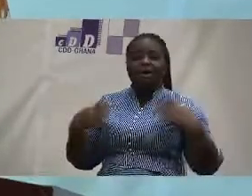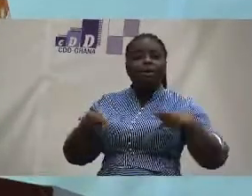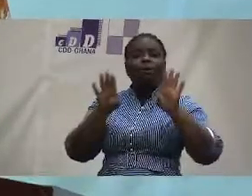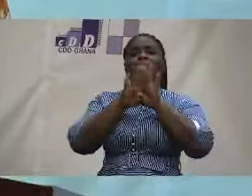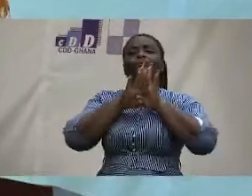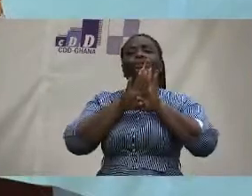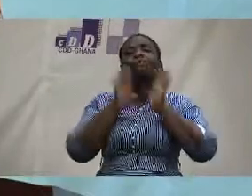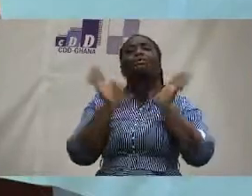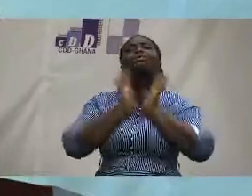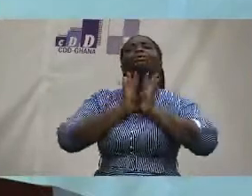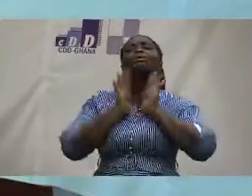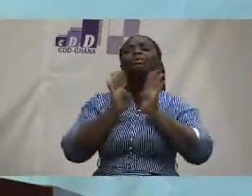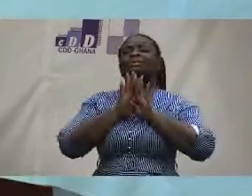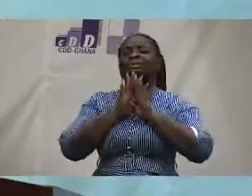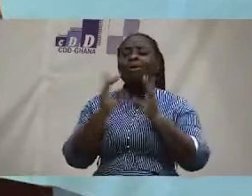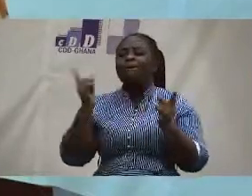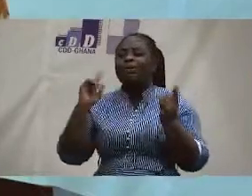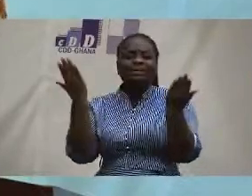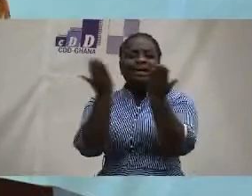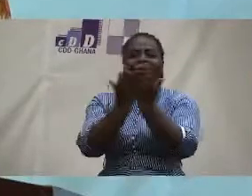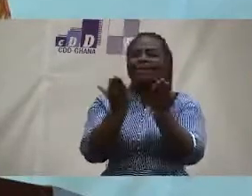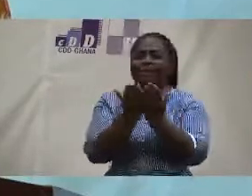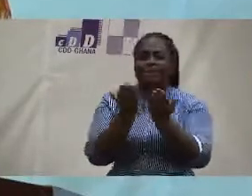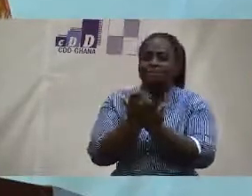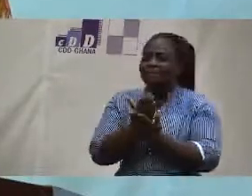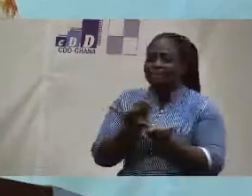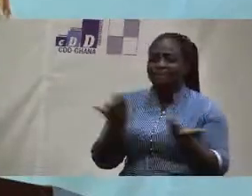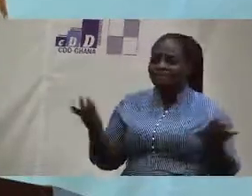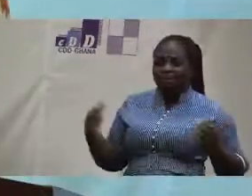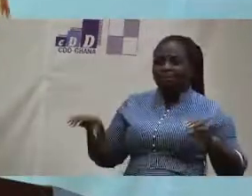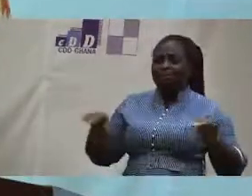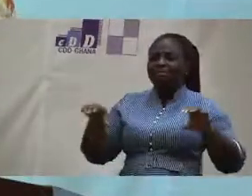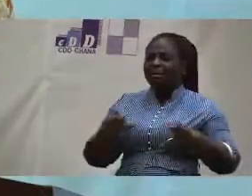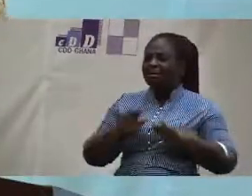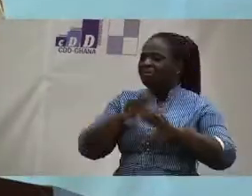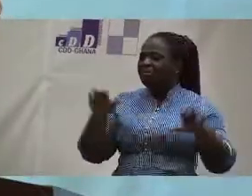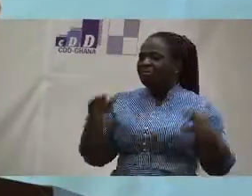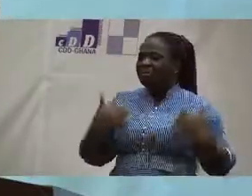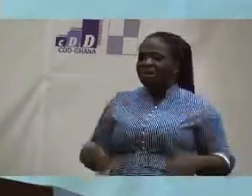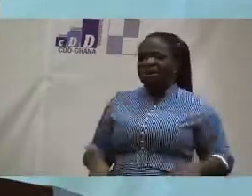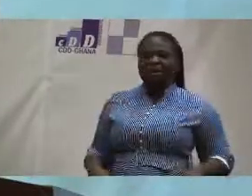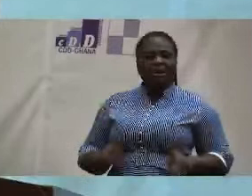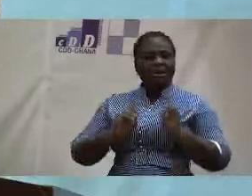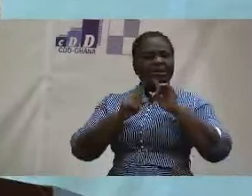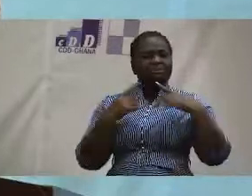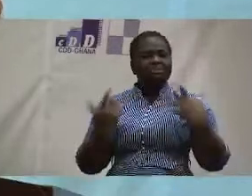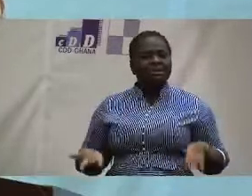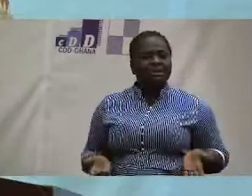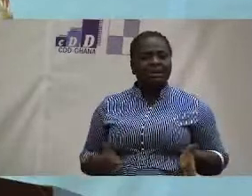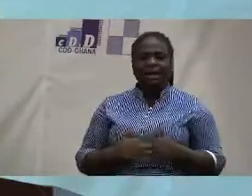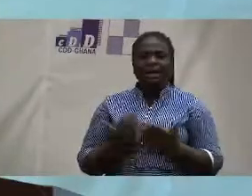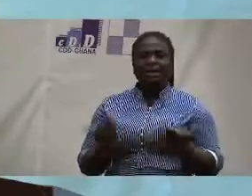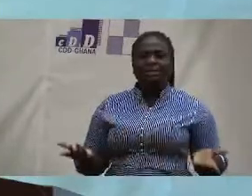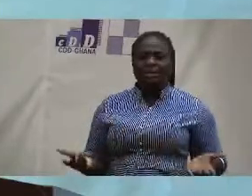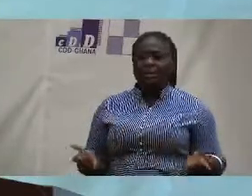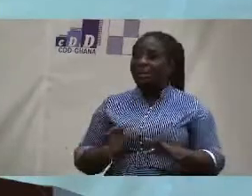Where, as academics, activists, we can no longer speak out without being sanctioned.